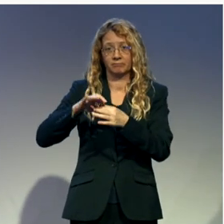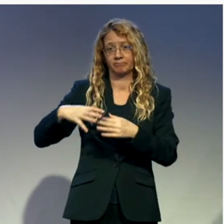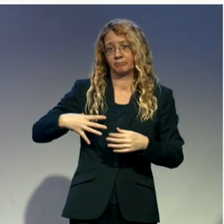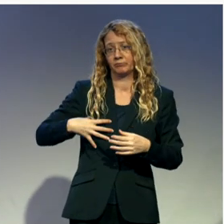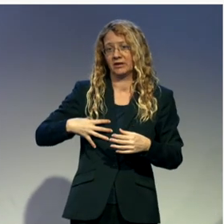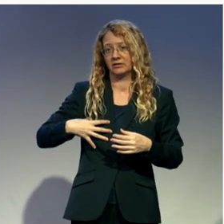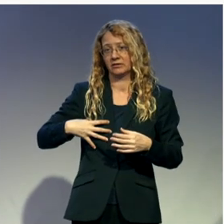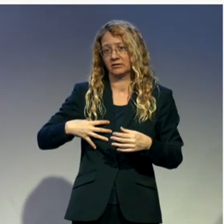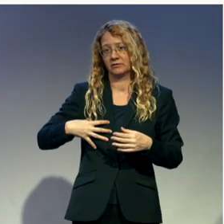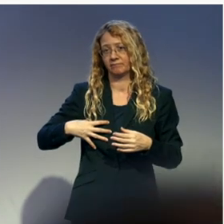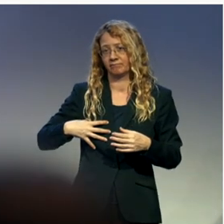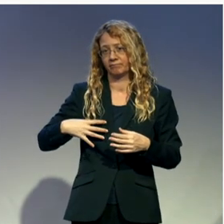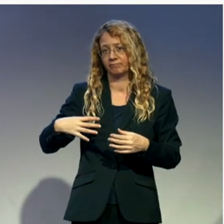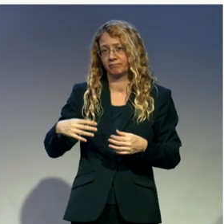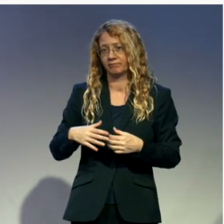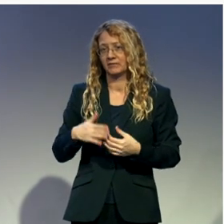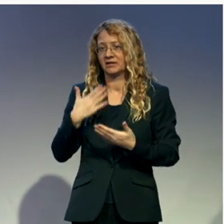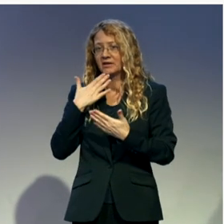tapes